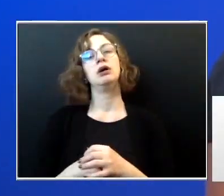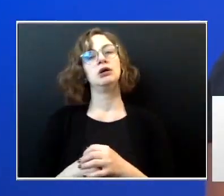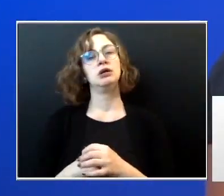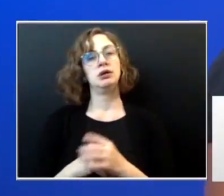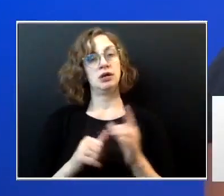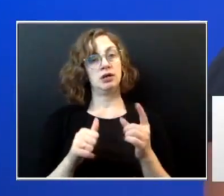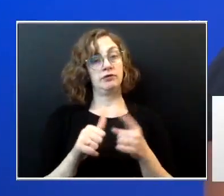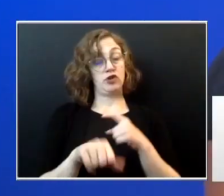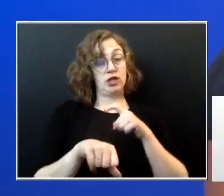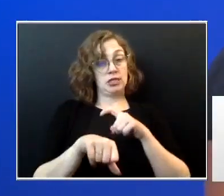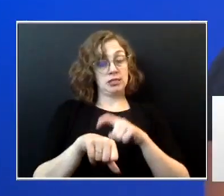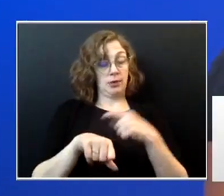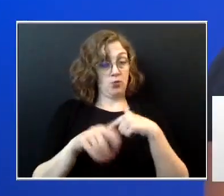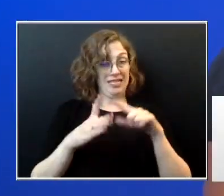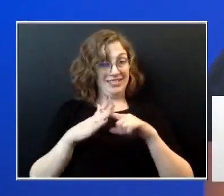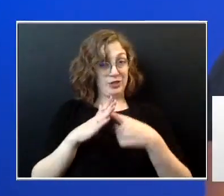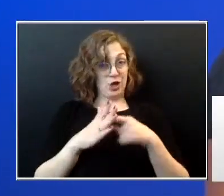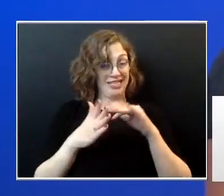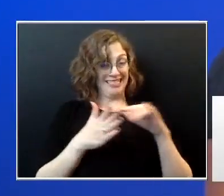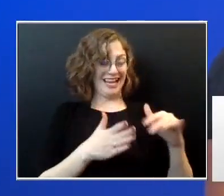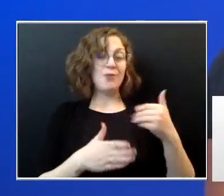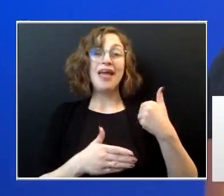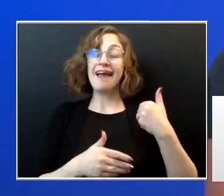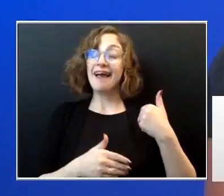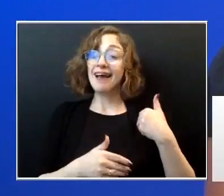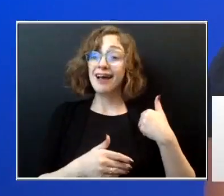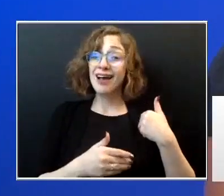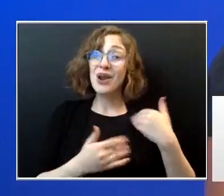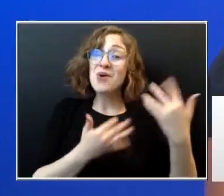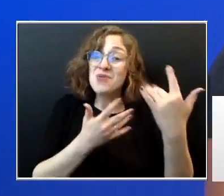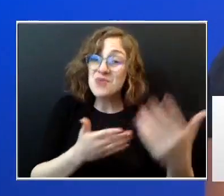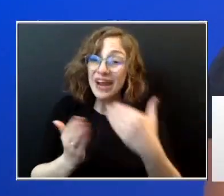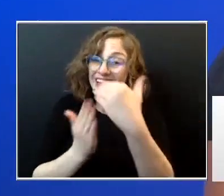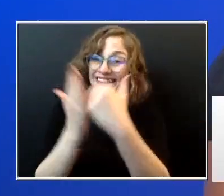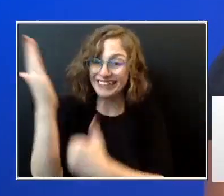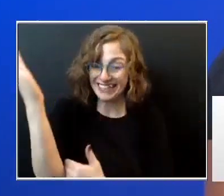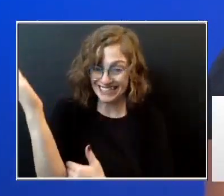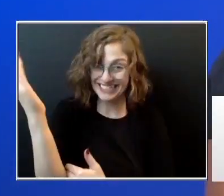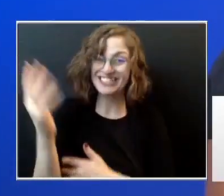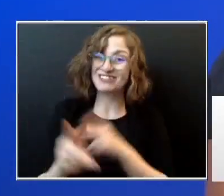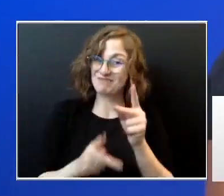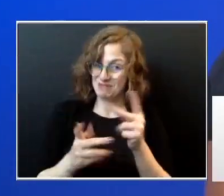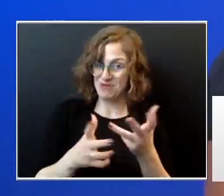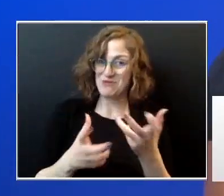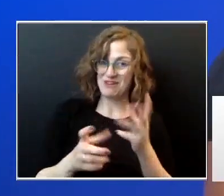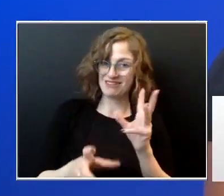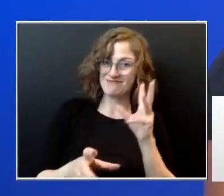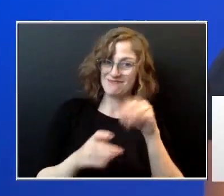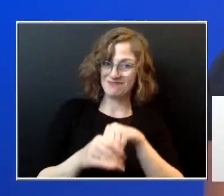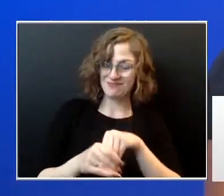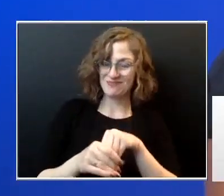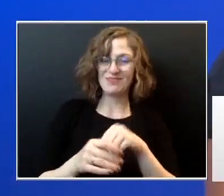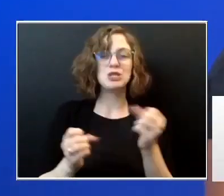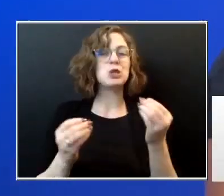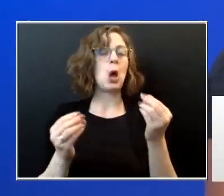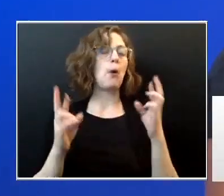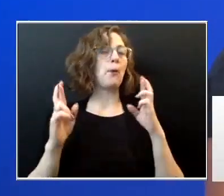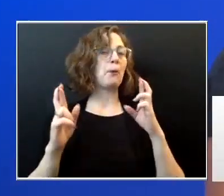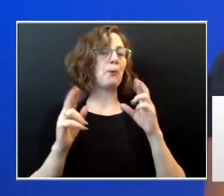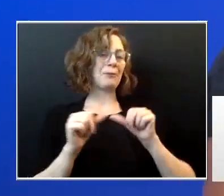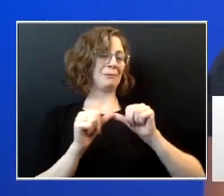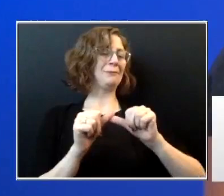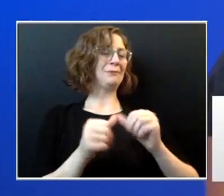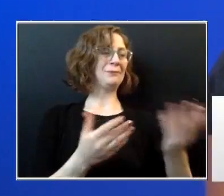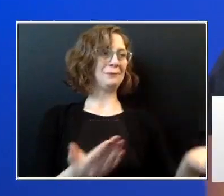we had a waiting list for people that wanted to be a part of this heat therapy, so we hope that interest continues, and we have lots